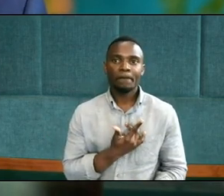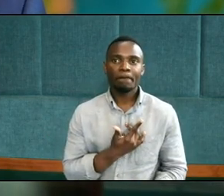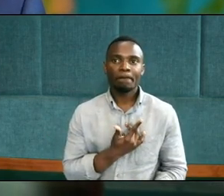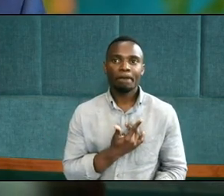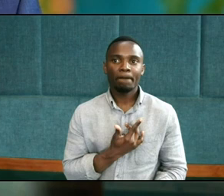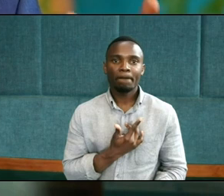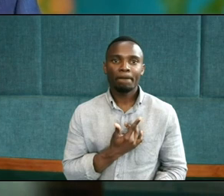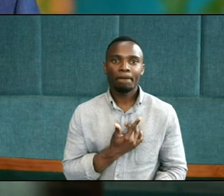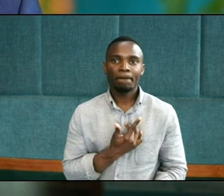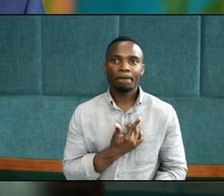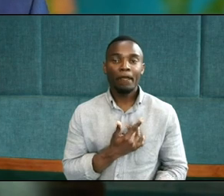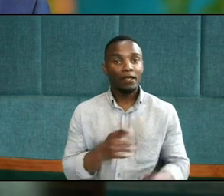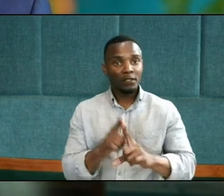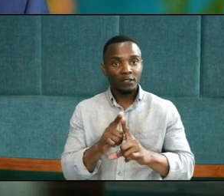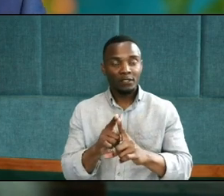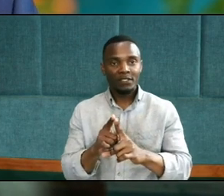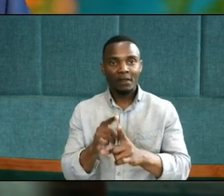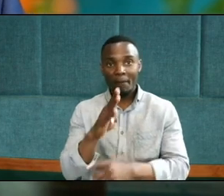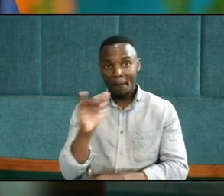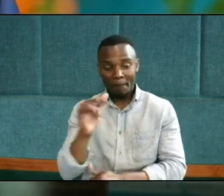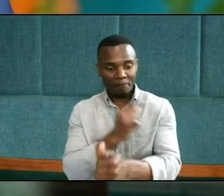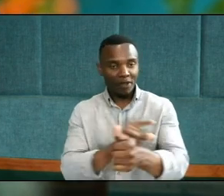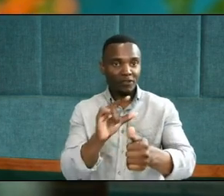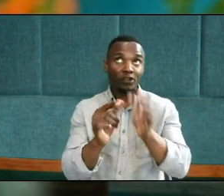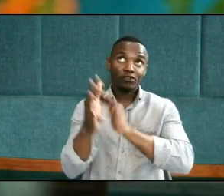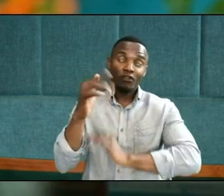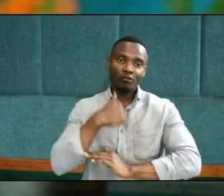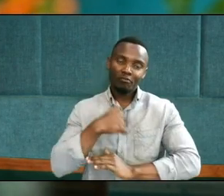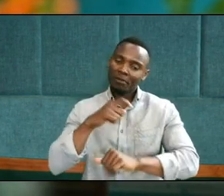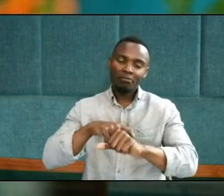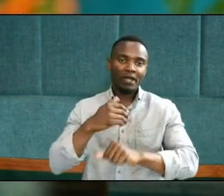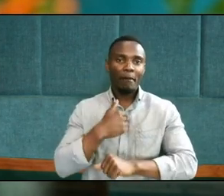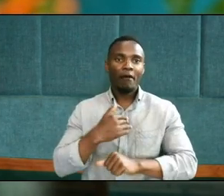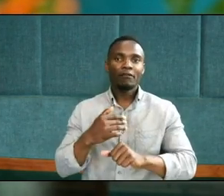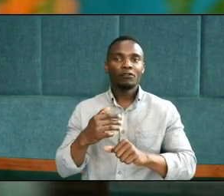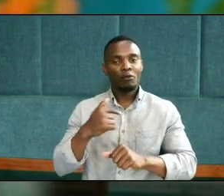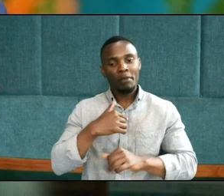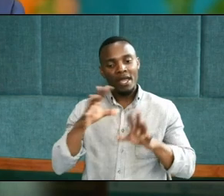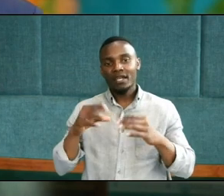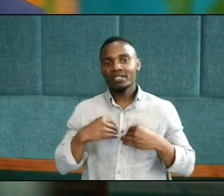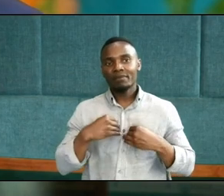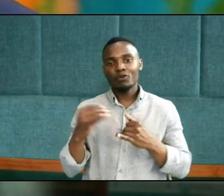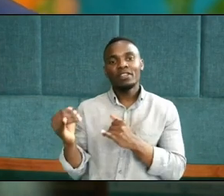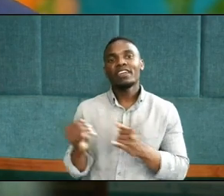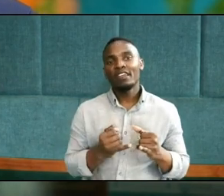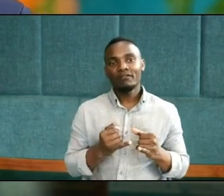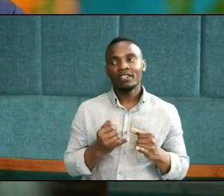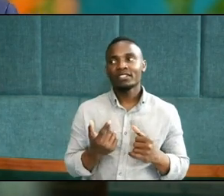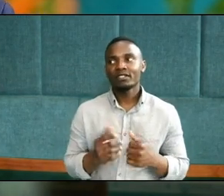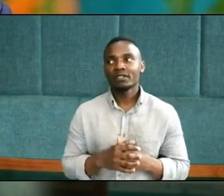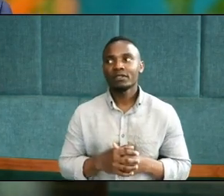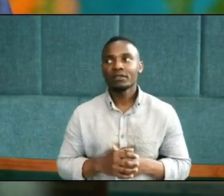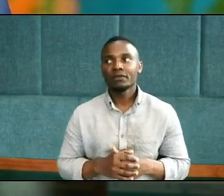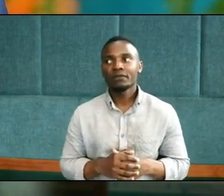And by the grace of God, I had the time, I was around, so I said, yes, I'll come. I'll come and see